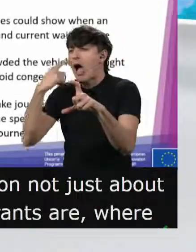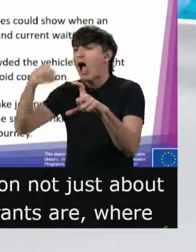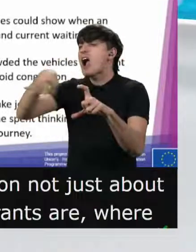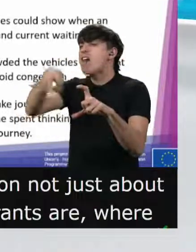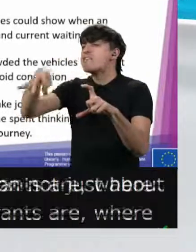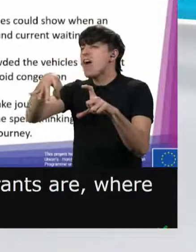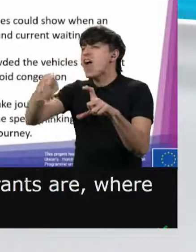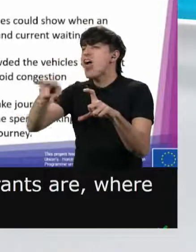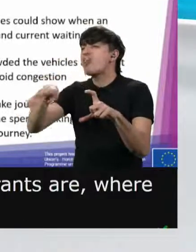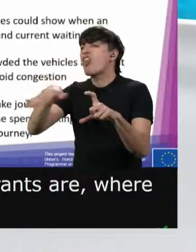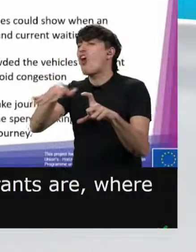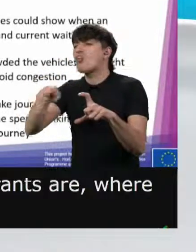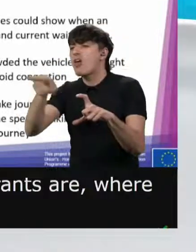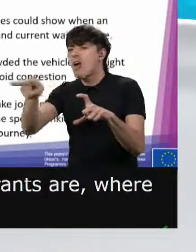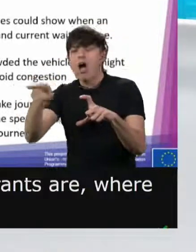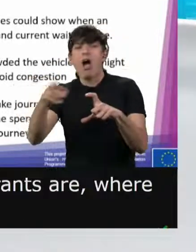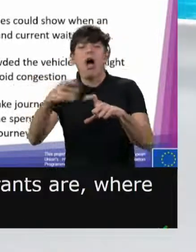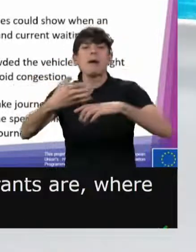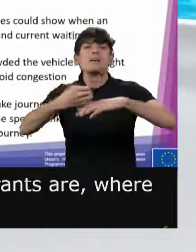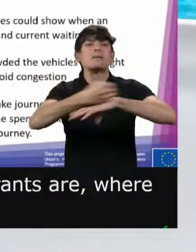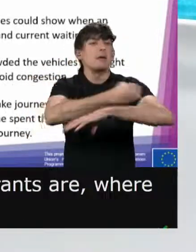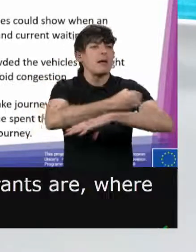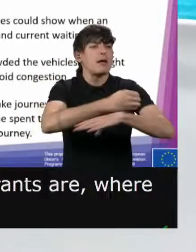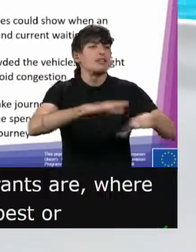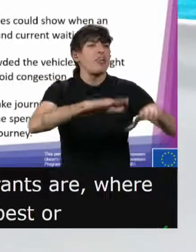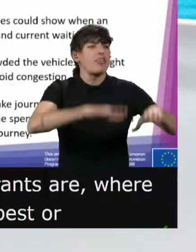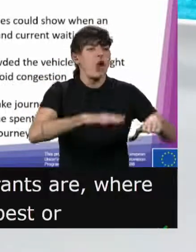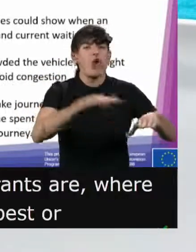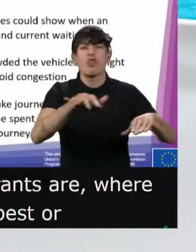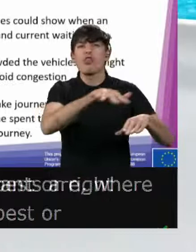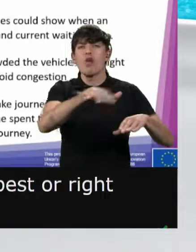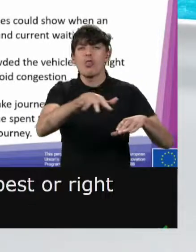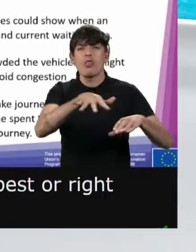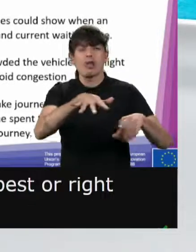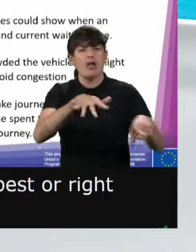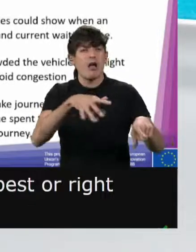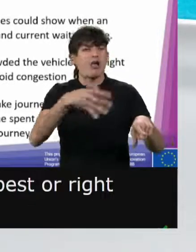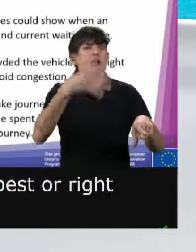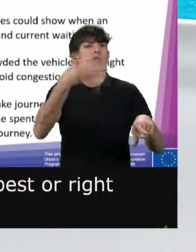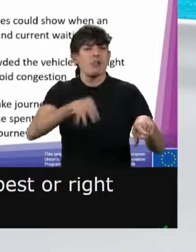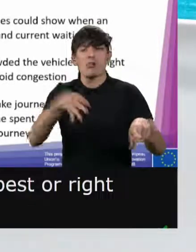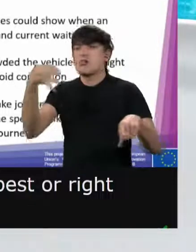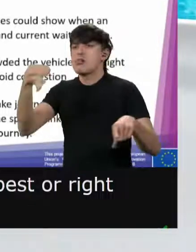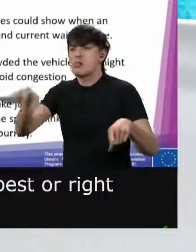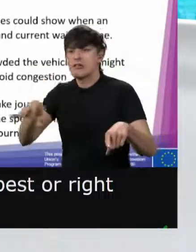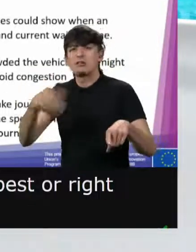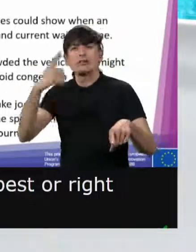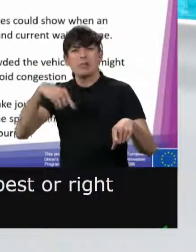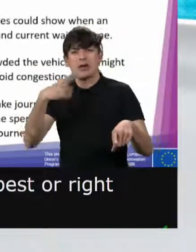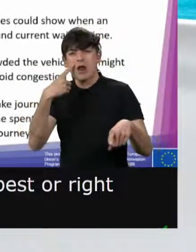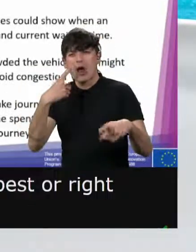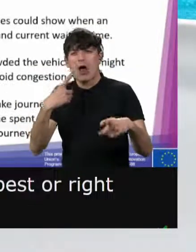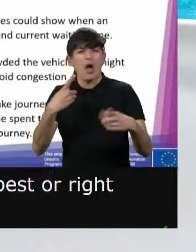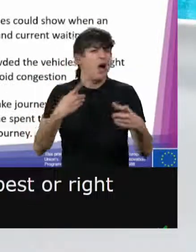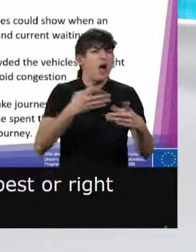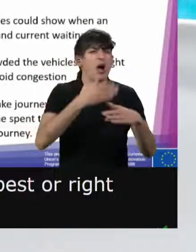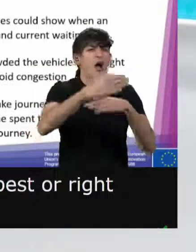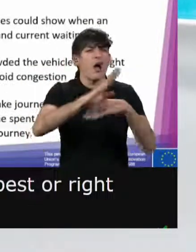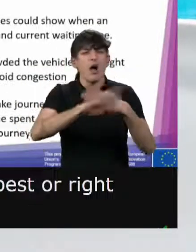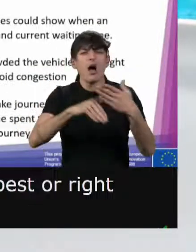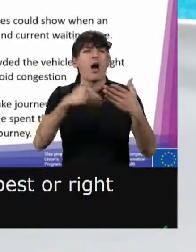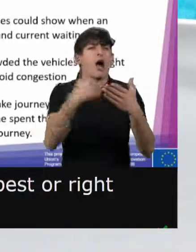this is the best or right route for you to use according to your needs. Maybe cluttered, maybe